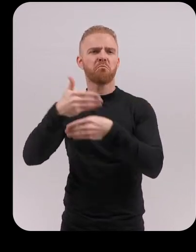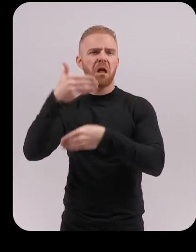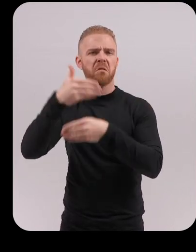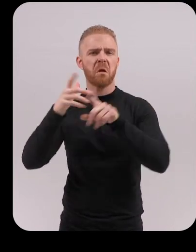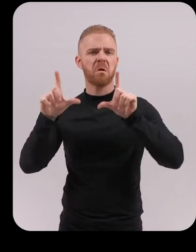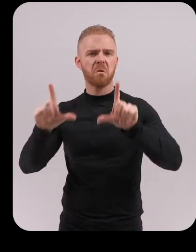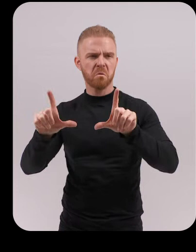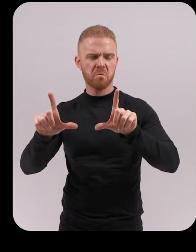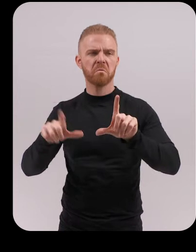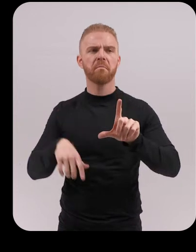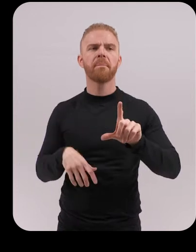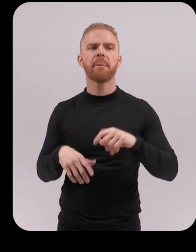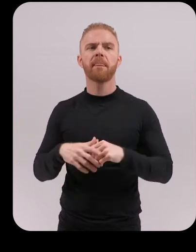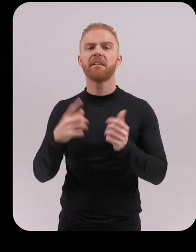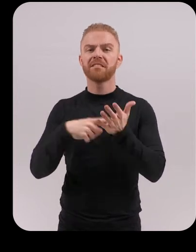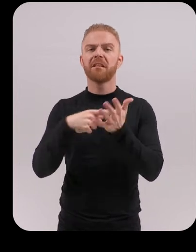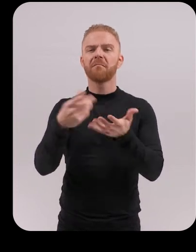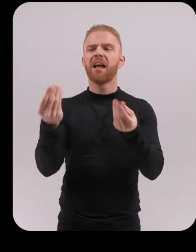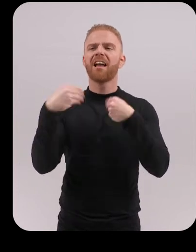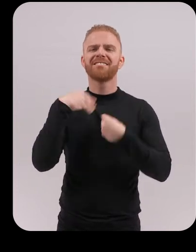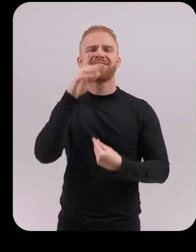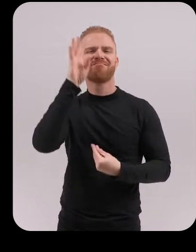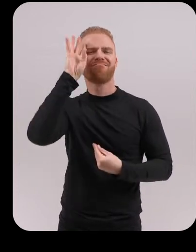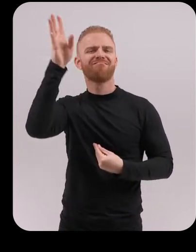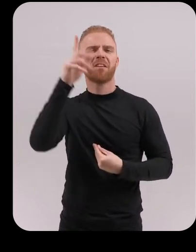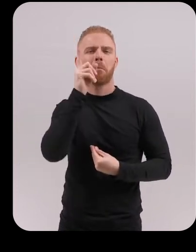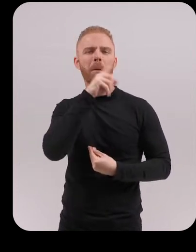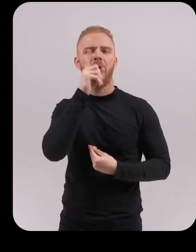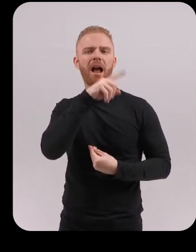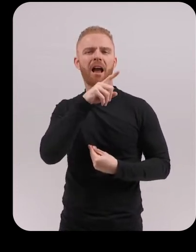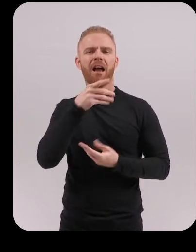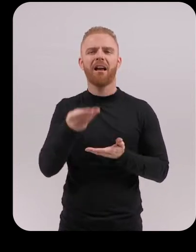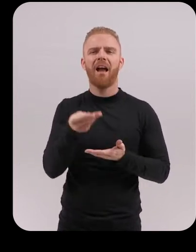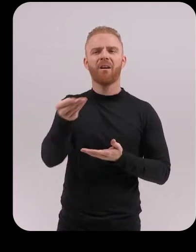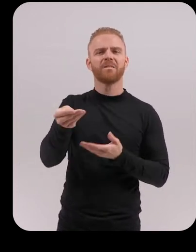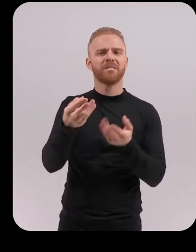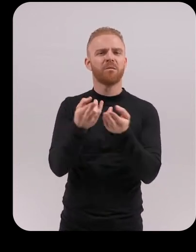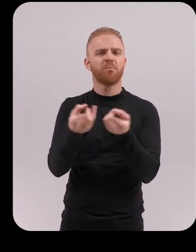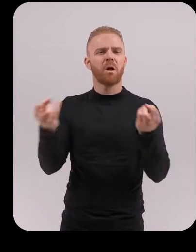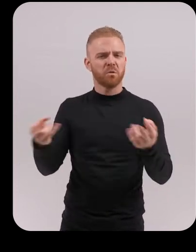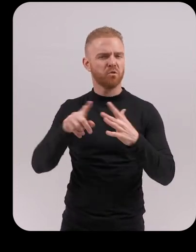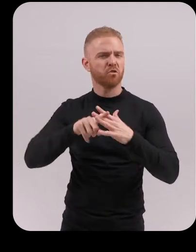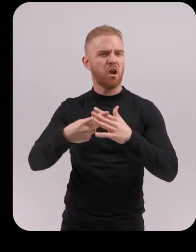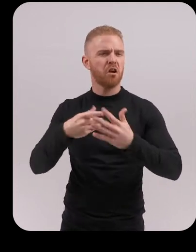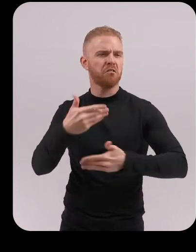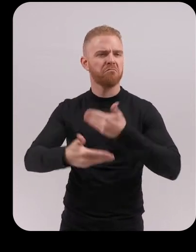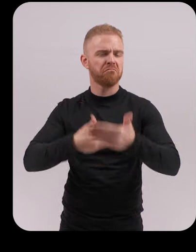Now, sometimes you might get a mock-up from Designer as a handoff resource to get started.